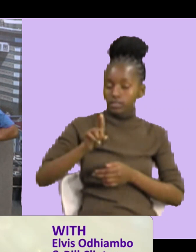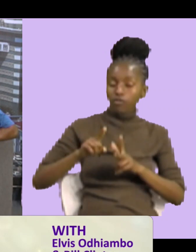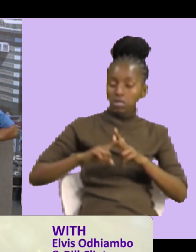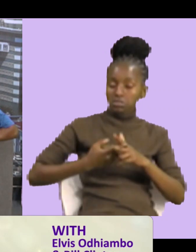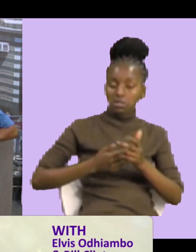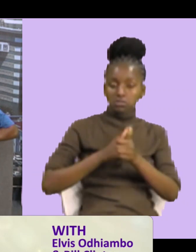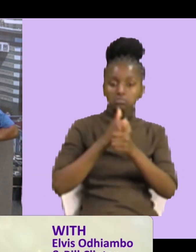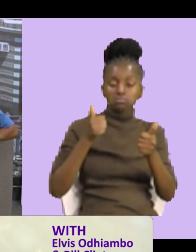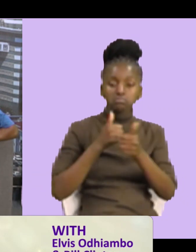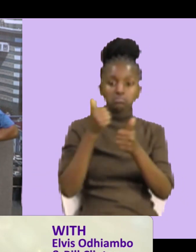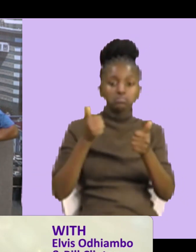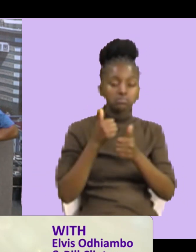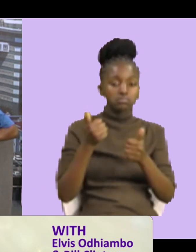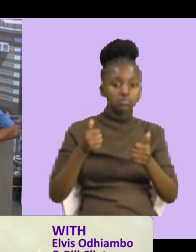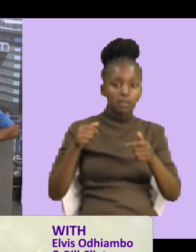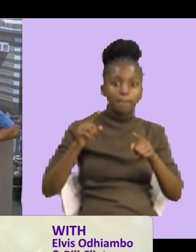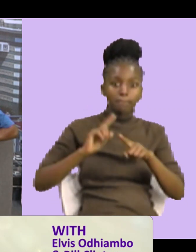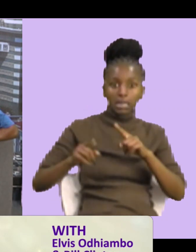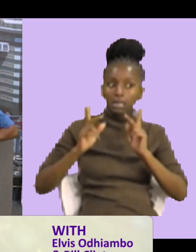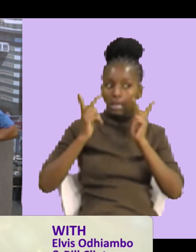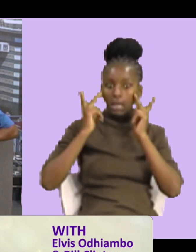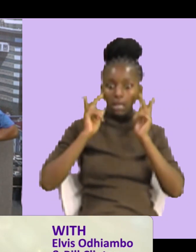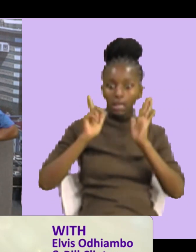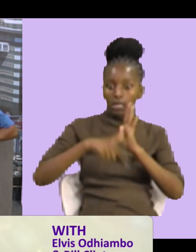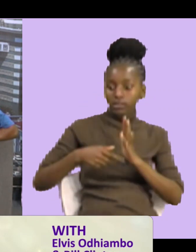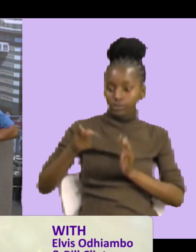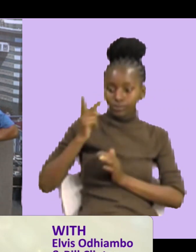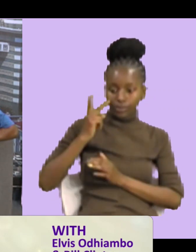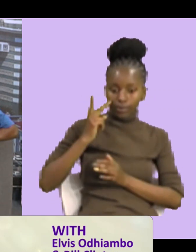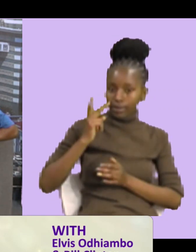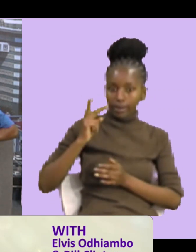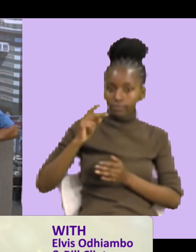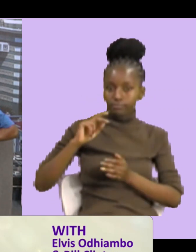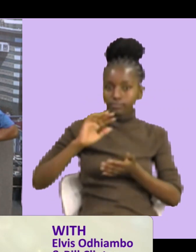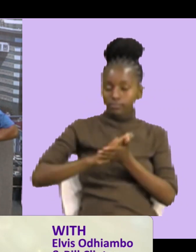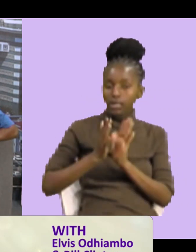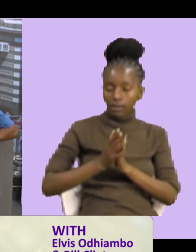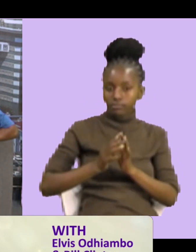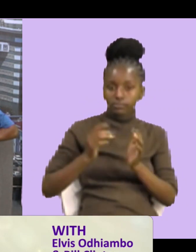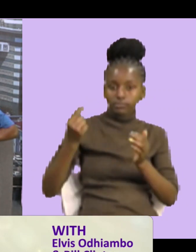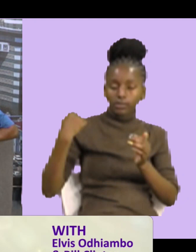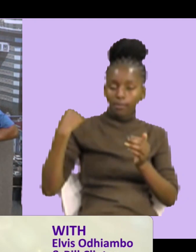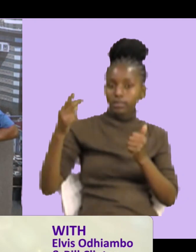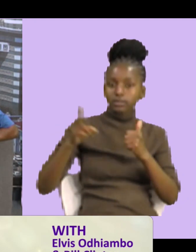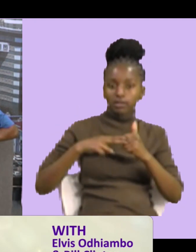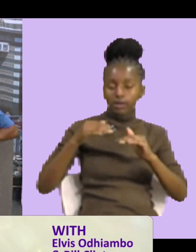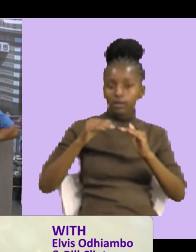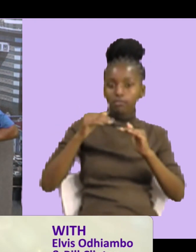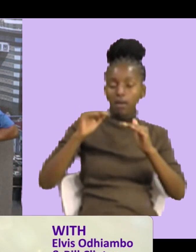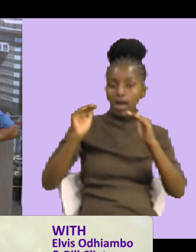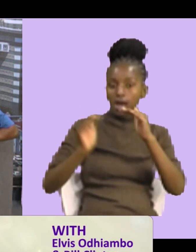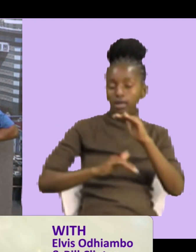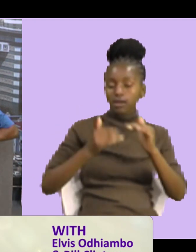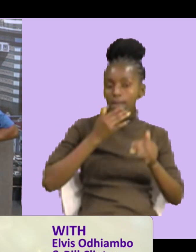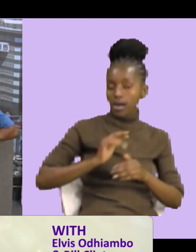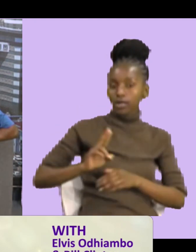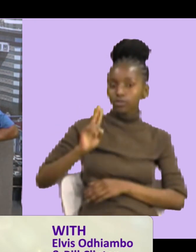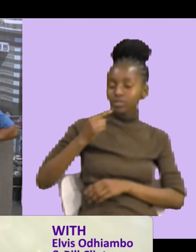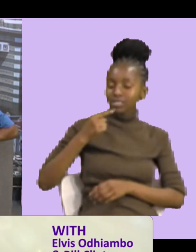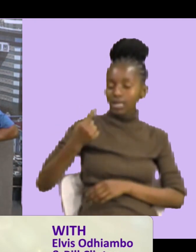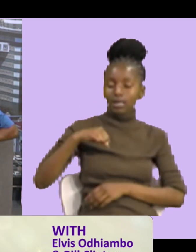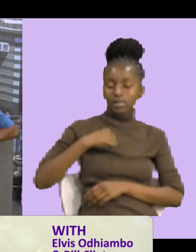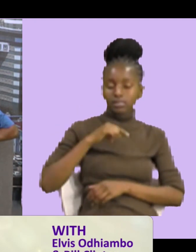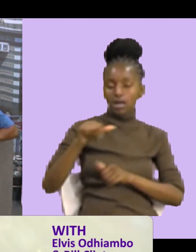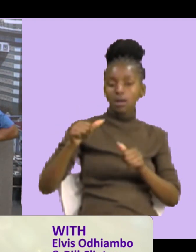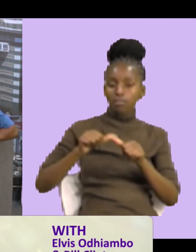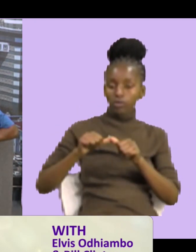really well, but then again, abruptly, Tena tunawapata at number 7, just behind Manchester United. How can you sum up their performance so